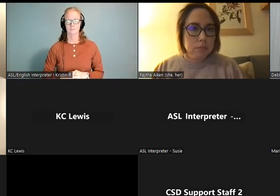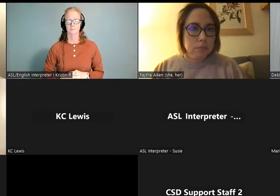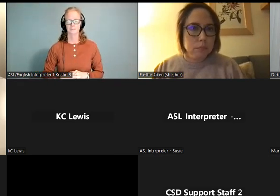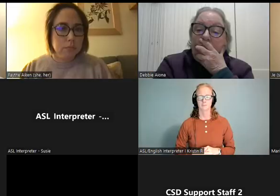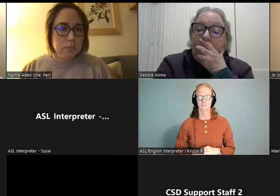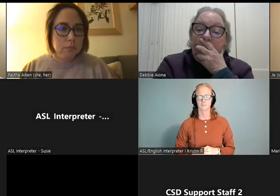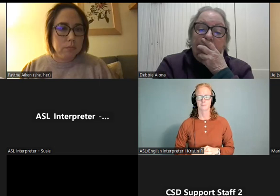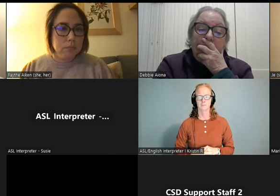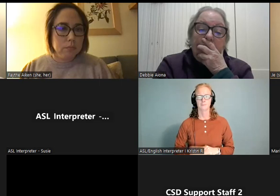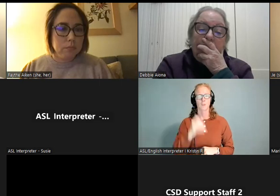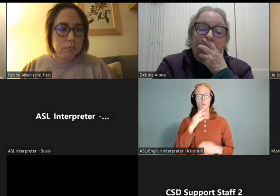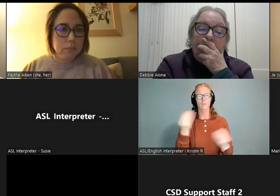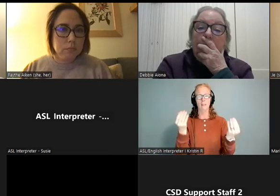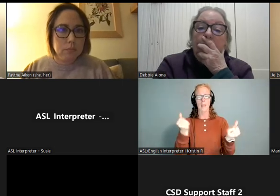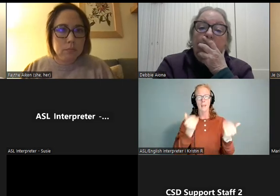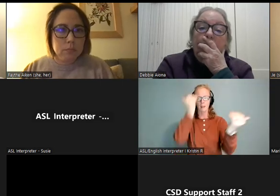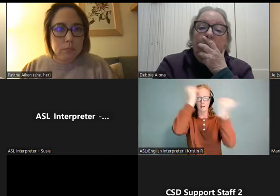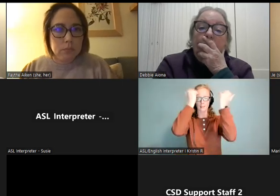for the land acknowledgement.